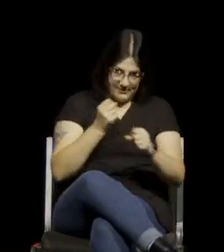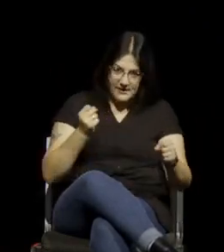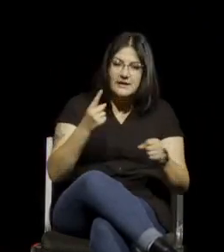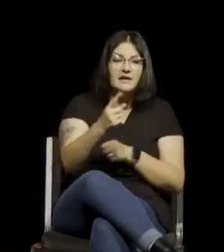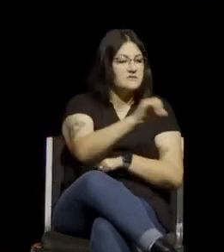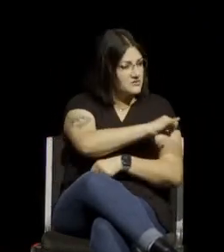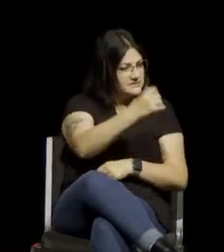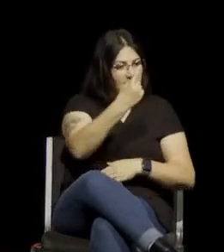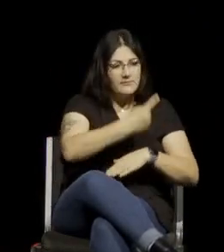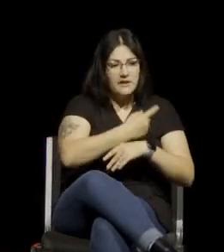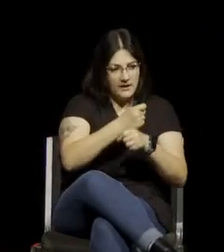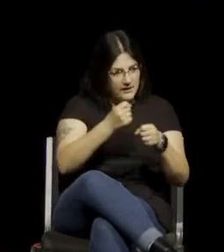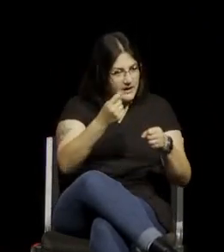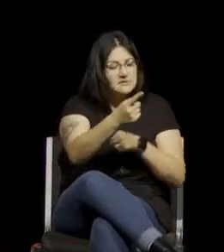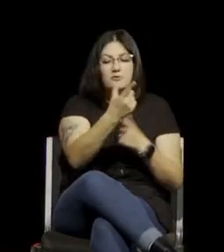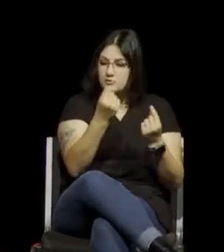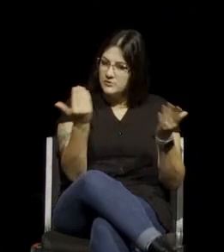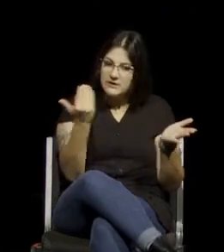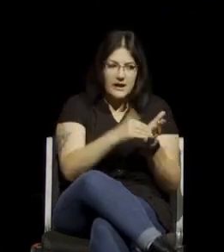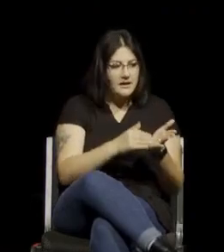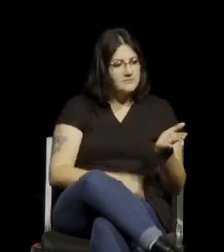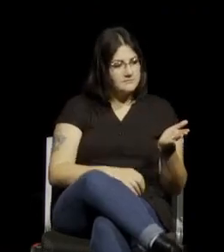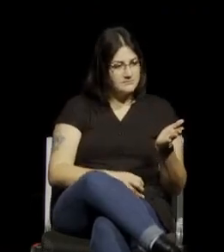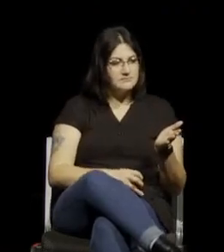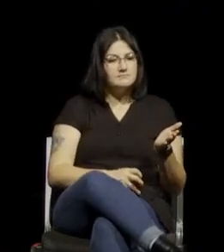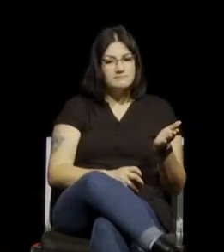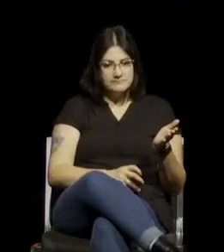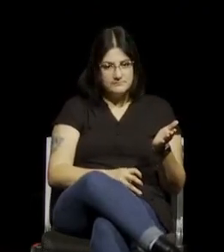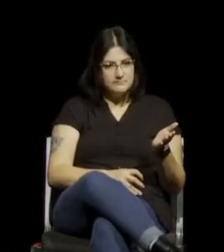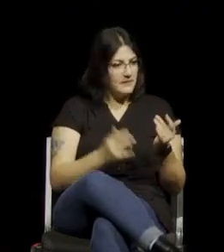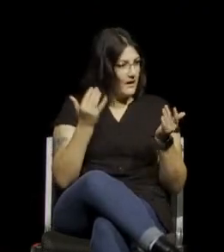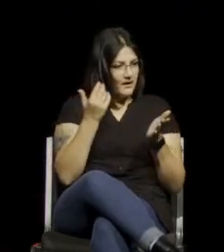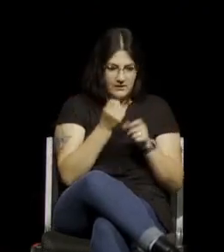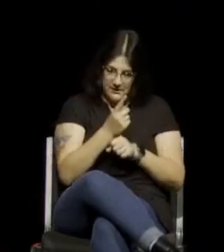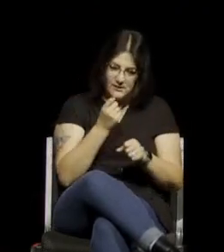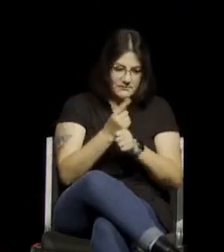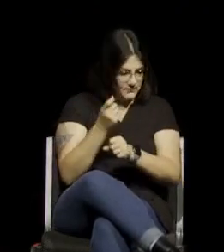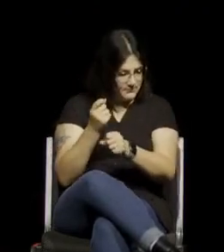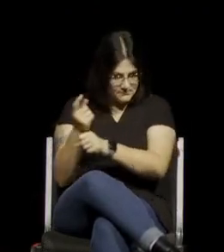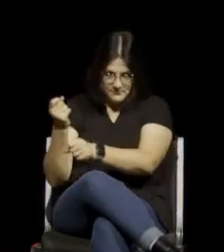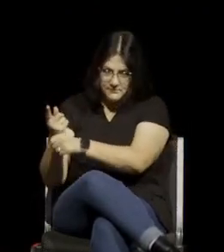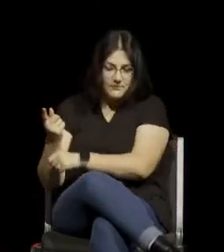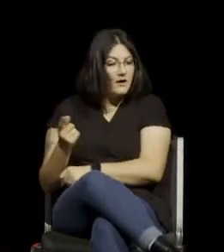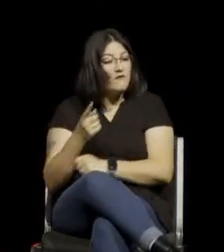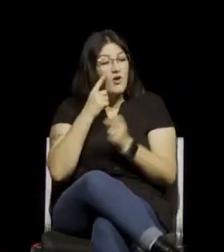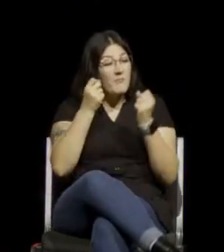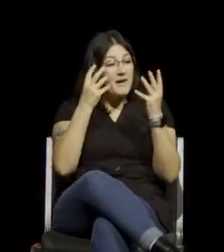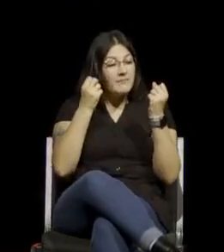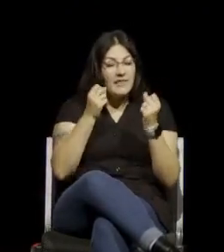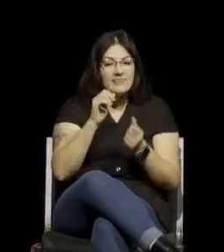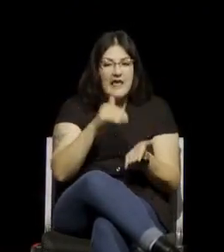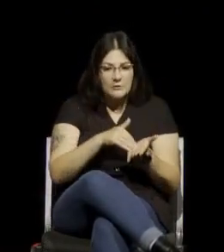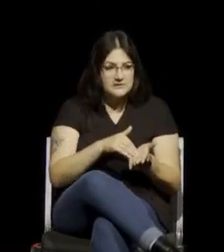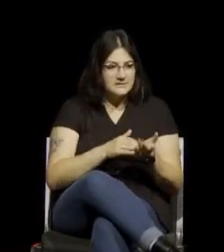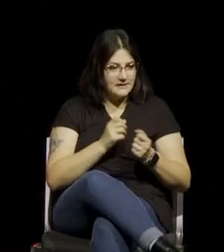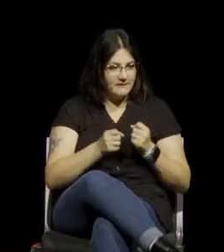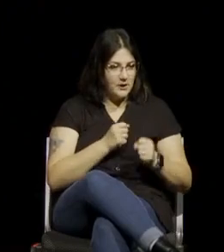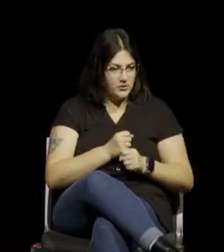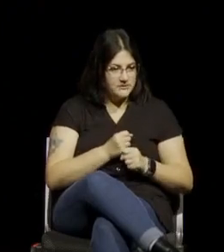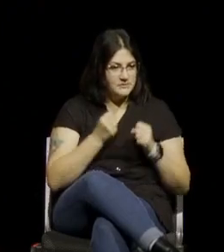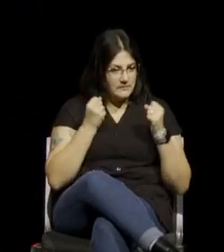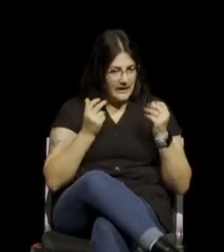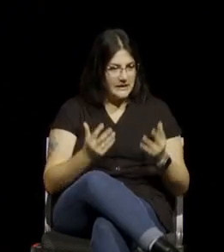day of the 7th month, the high priest would go in and do it again. And the next year, and they did this for thousands of years.